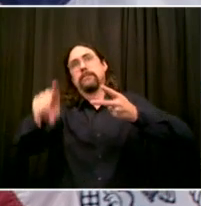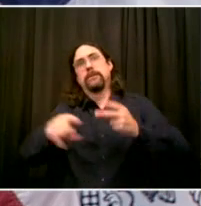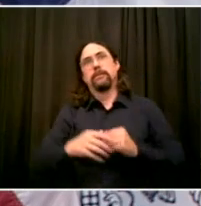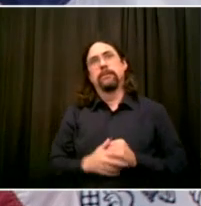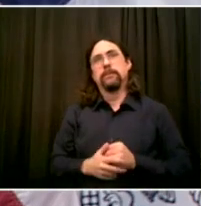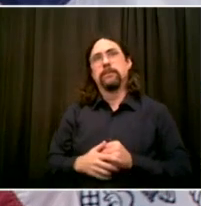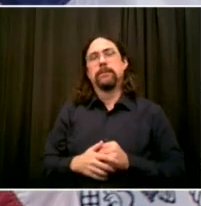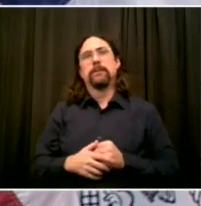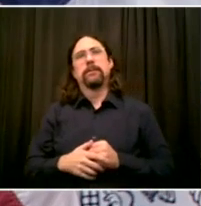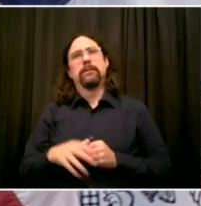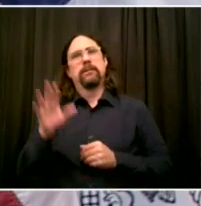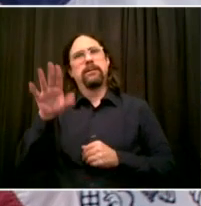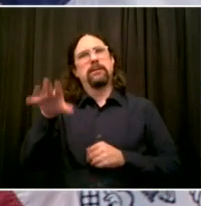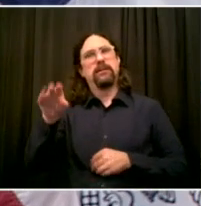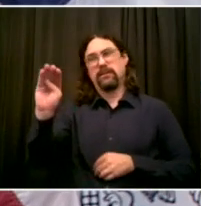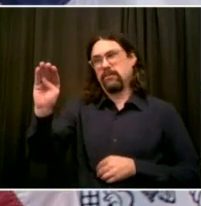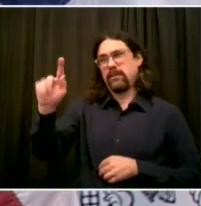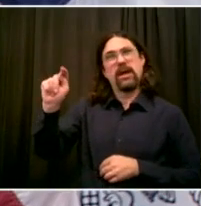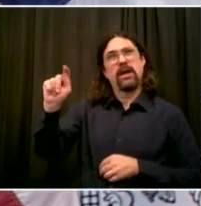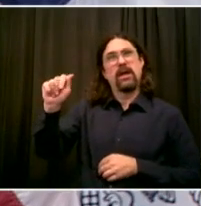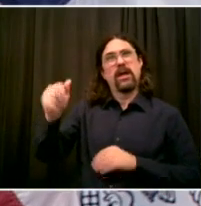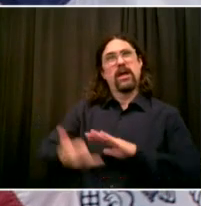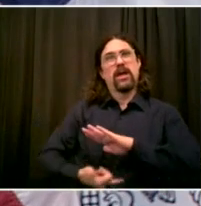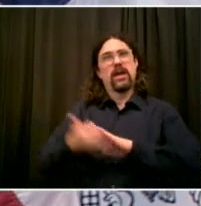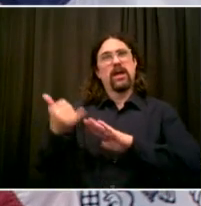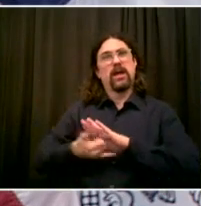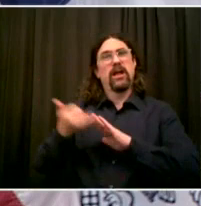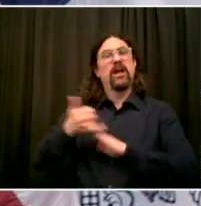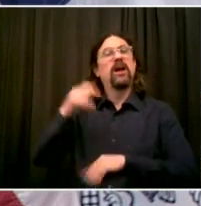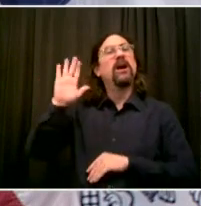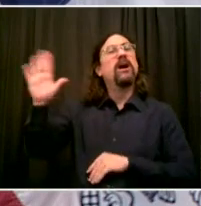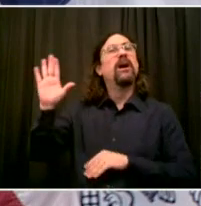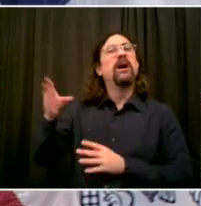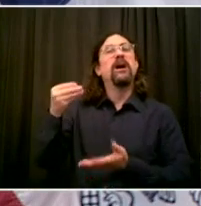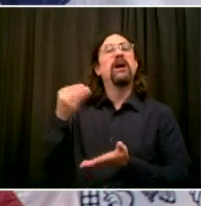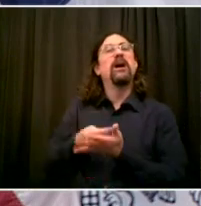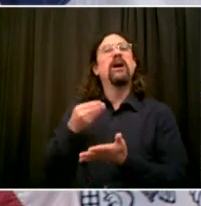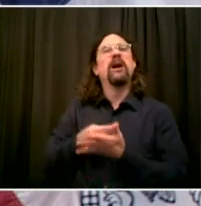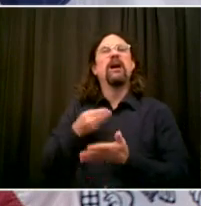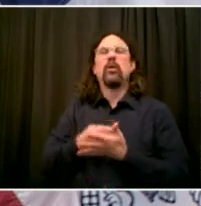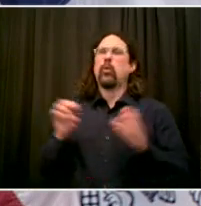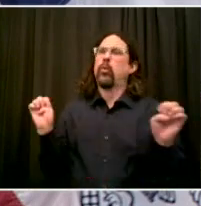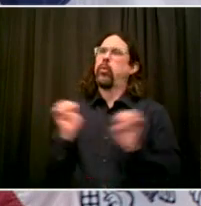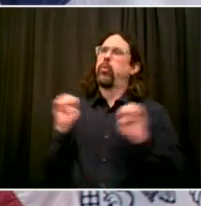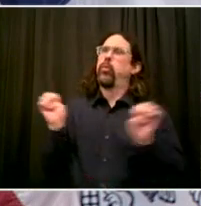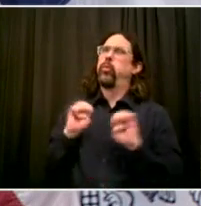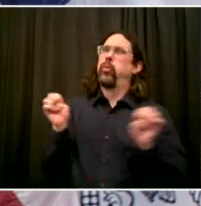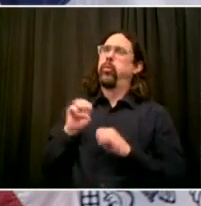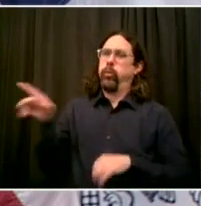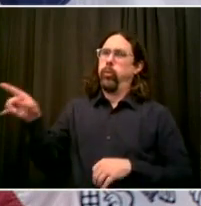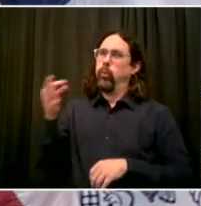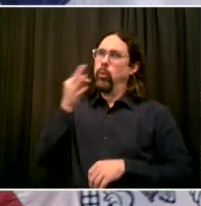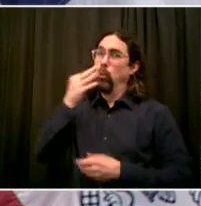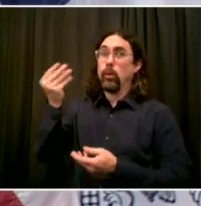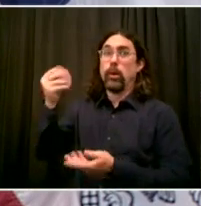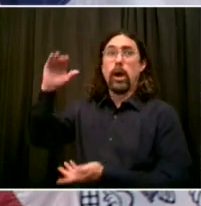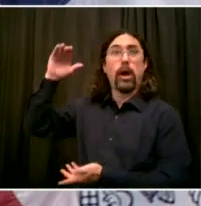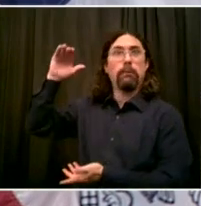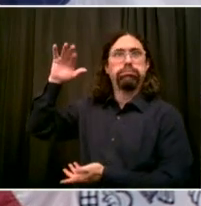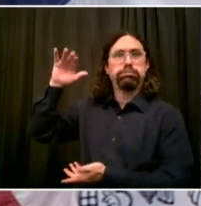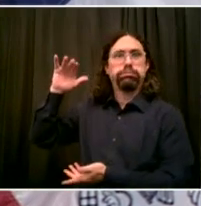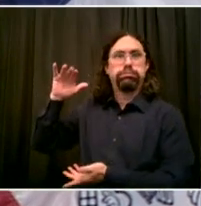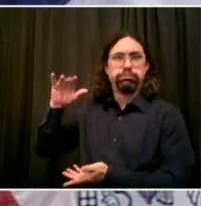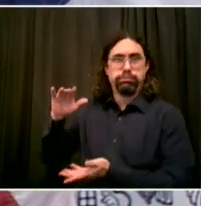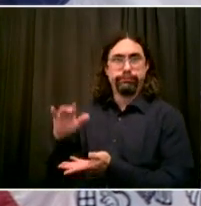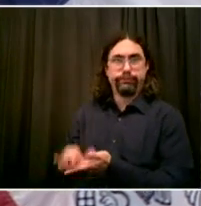jurisdiction, but is the city working on any contingency plans should the MTA need to institute some cuts? And they've said those cuts could